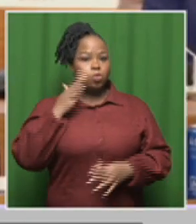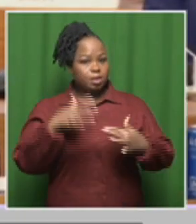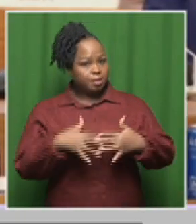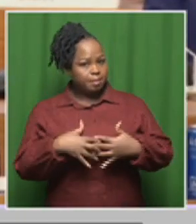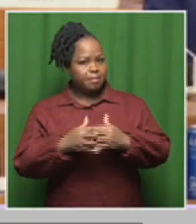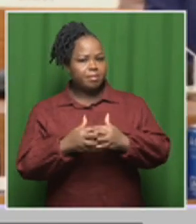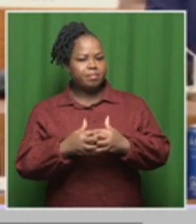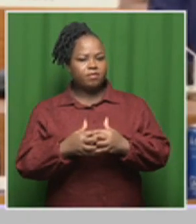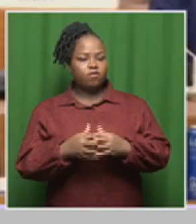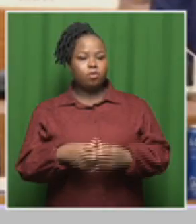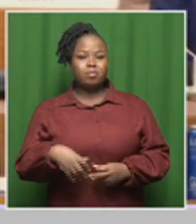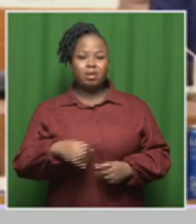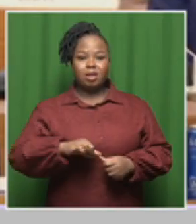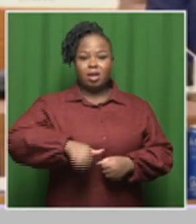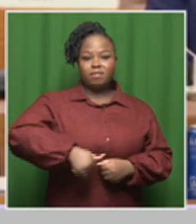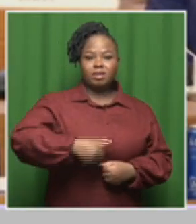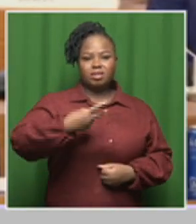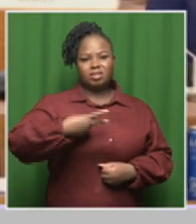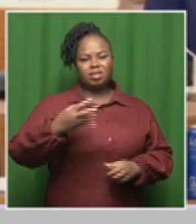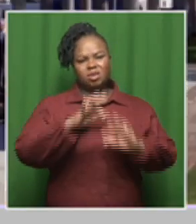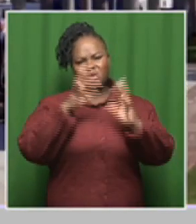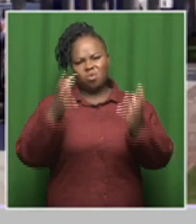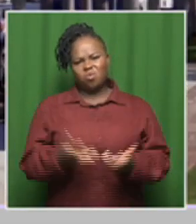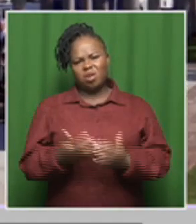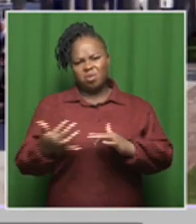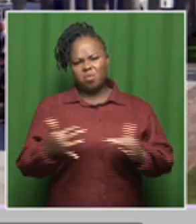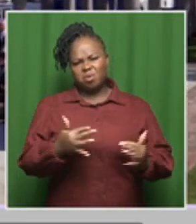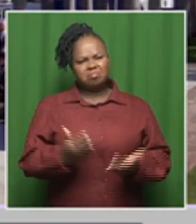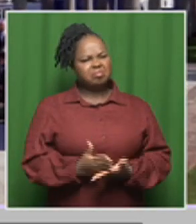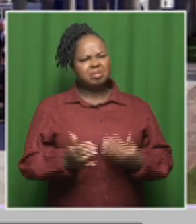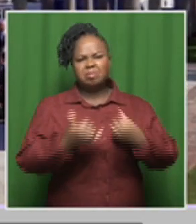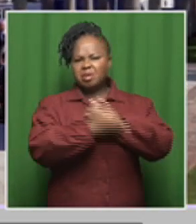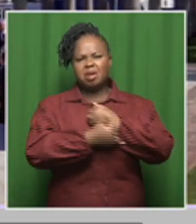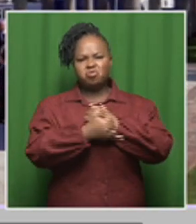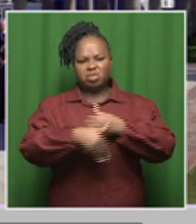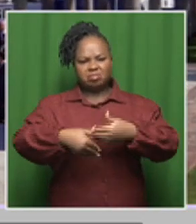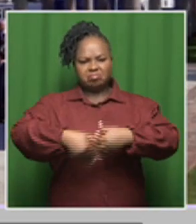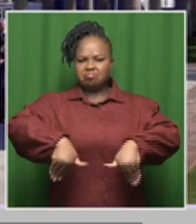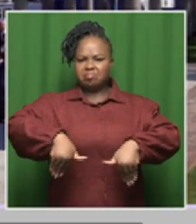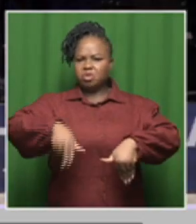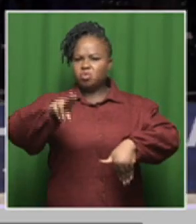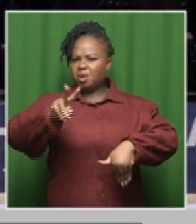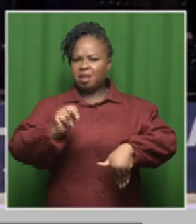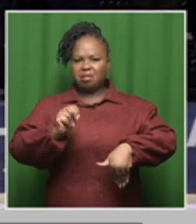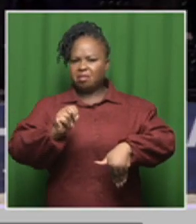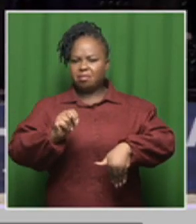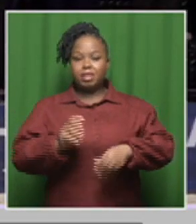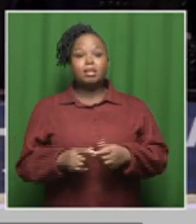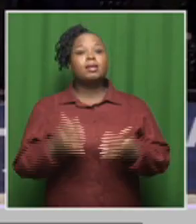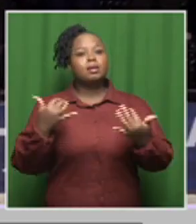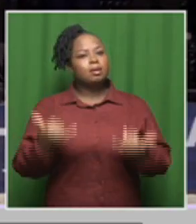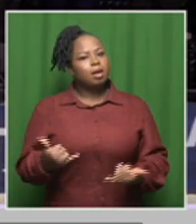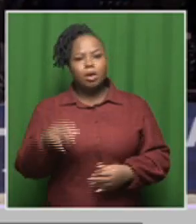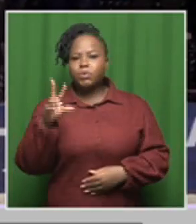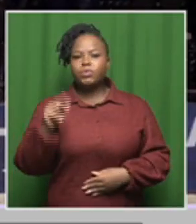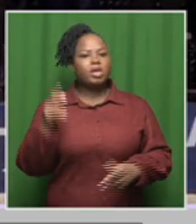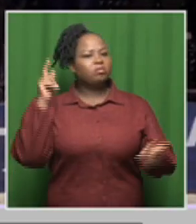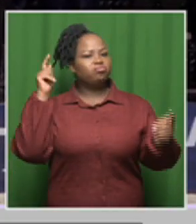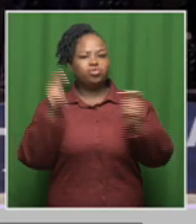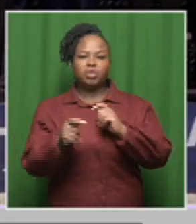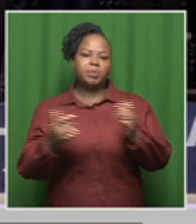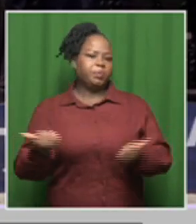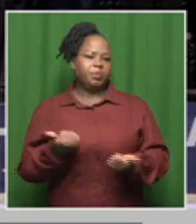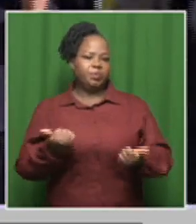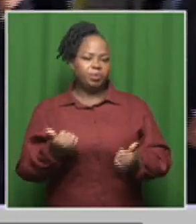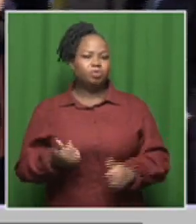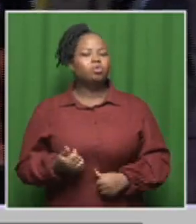after the Second World War, many countries were not part of the United Nations, and the UN has changed. And therefore, you